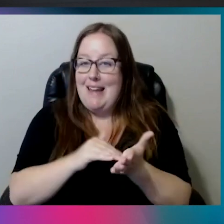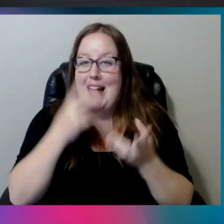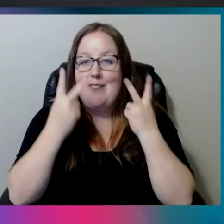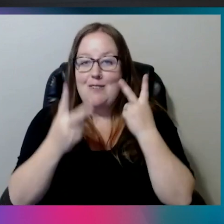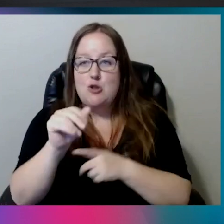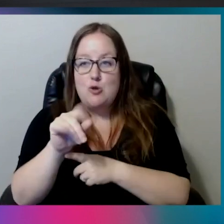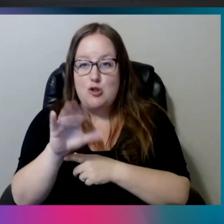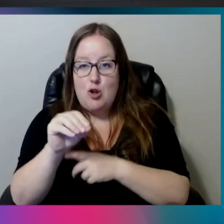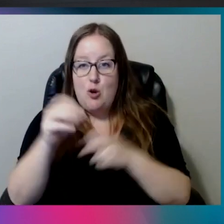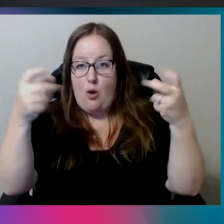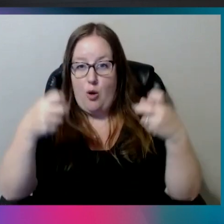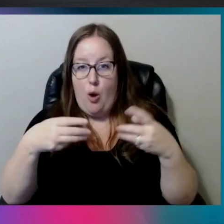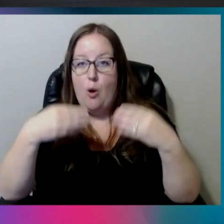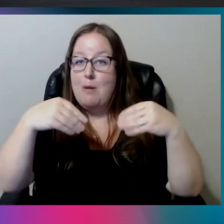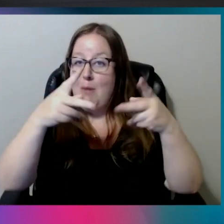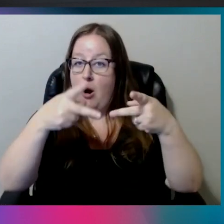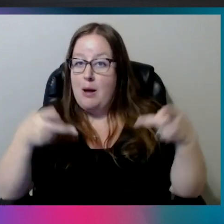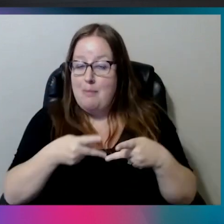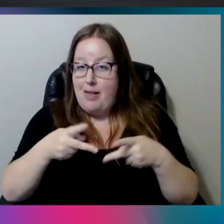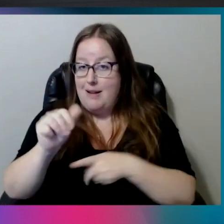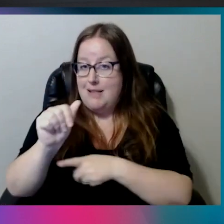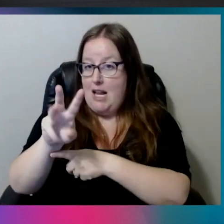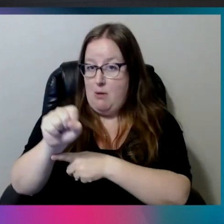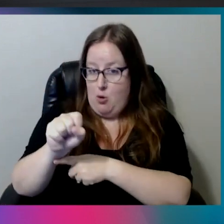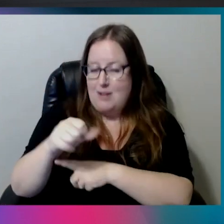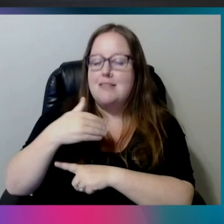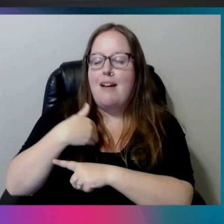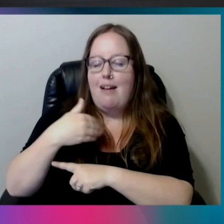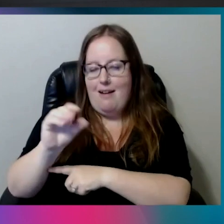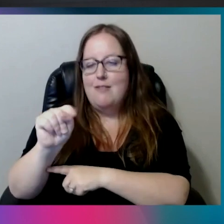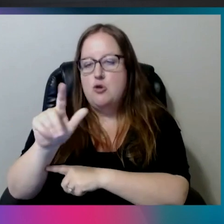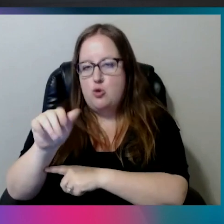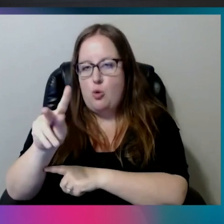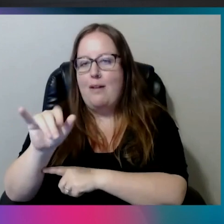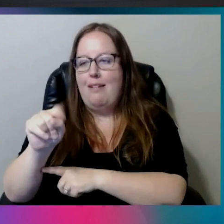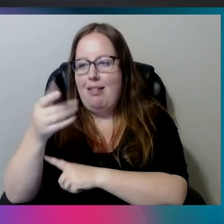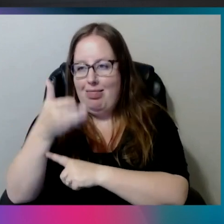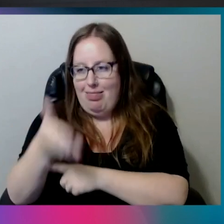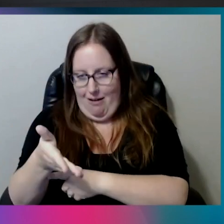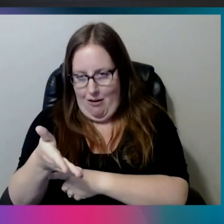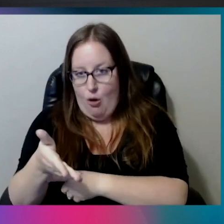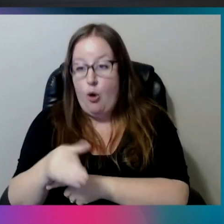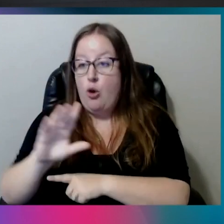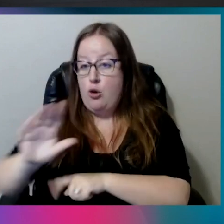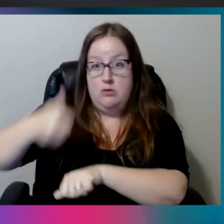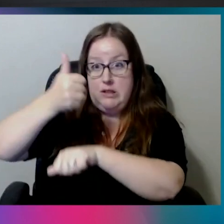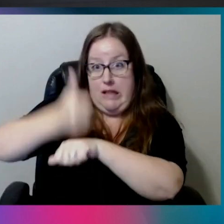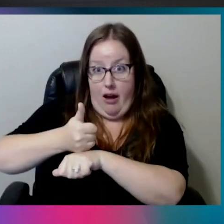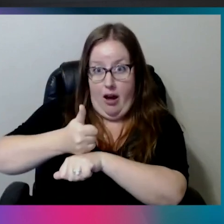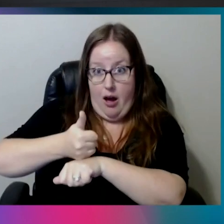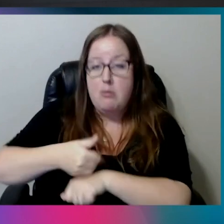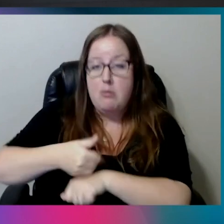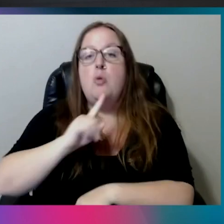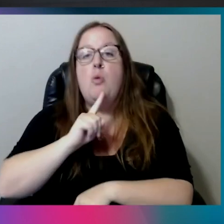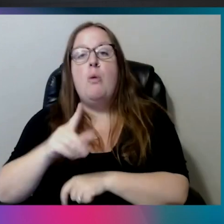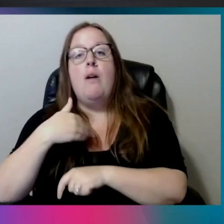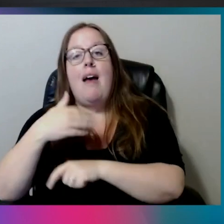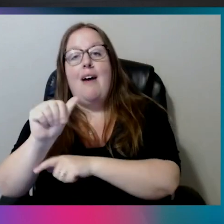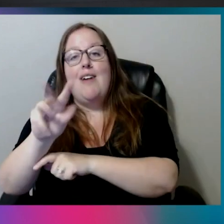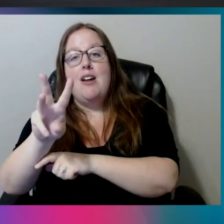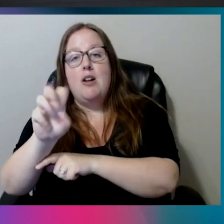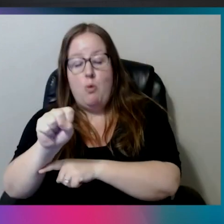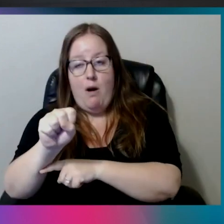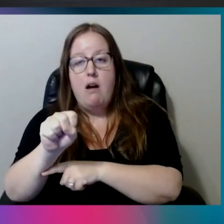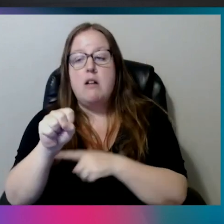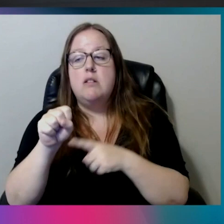Marketplace, look for AWS, you'll find there's a toolkit there. Okay. And once you install it, you get this nice handy little AWS icon